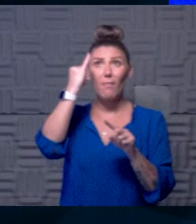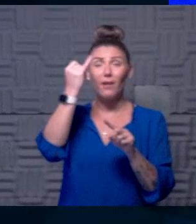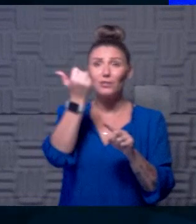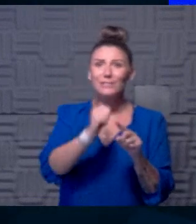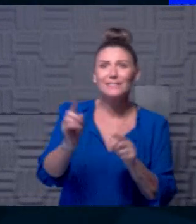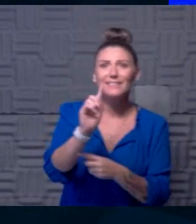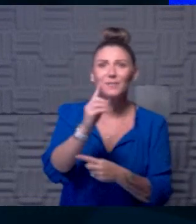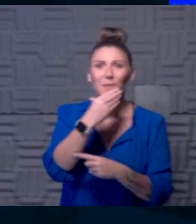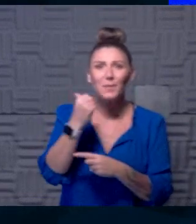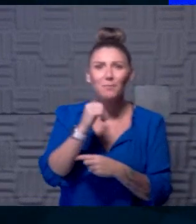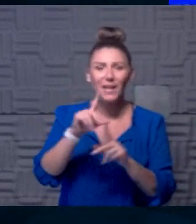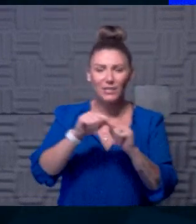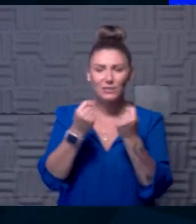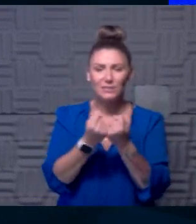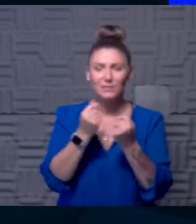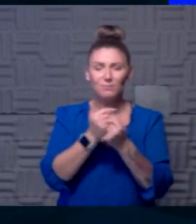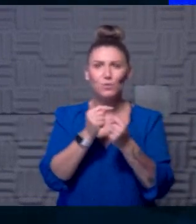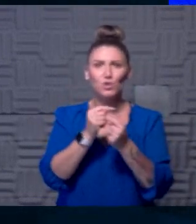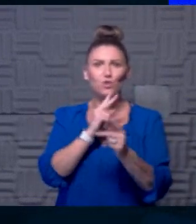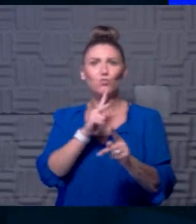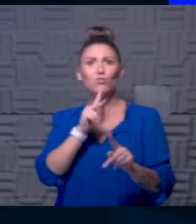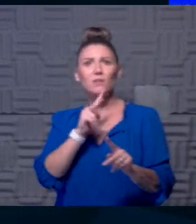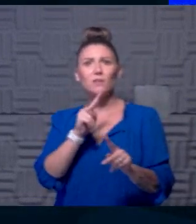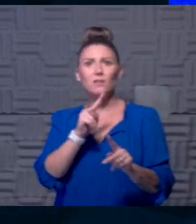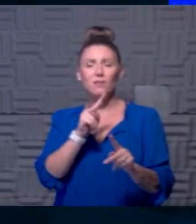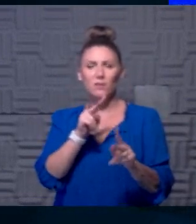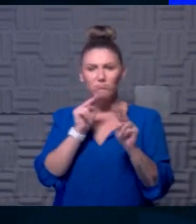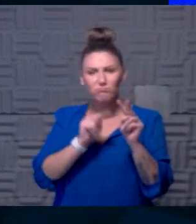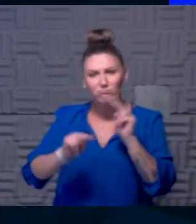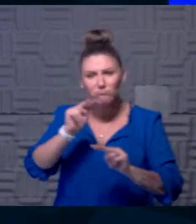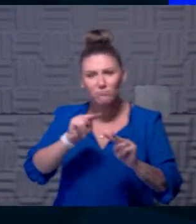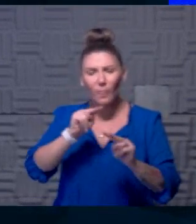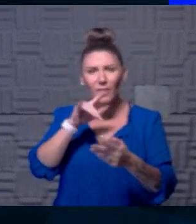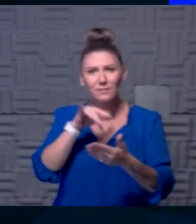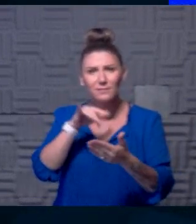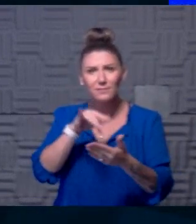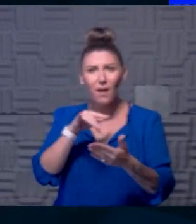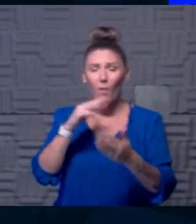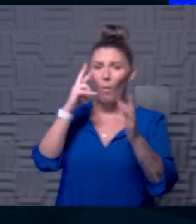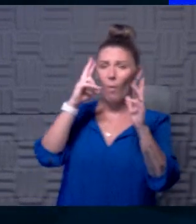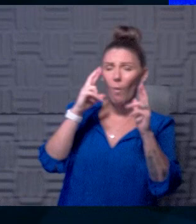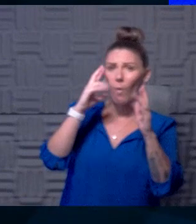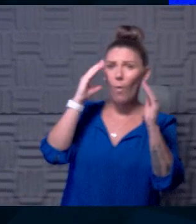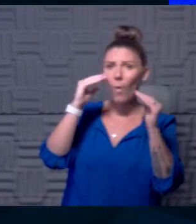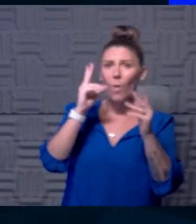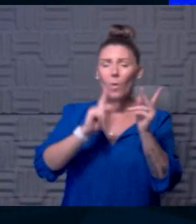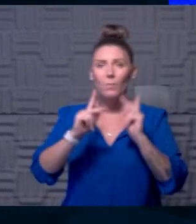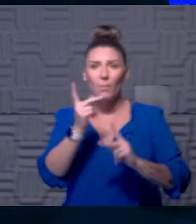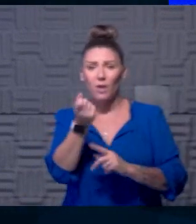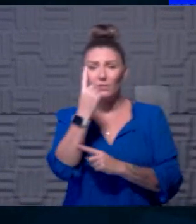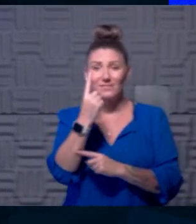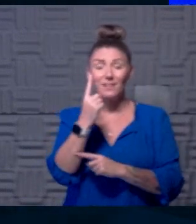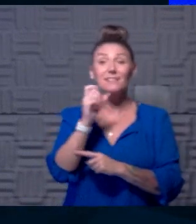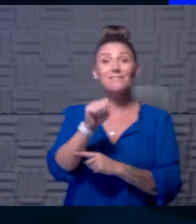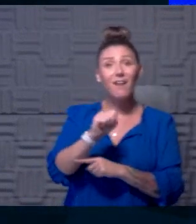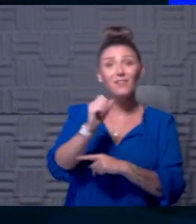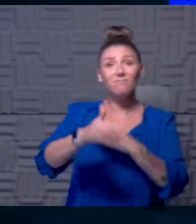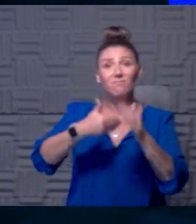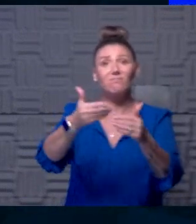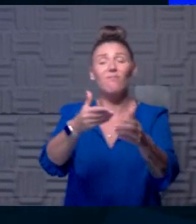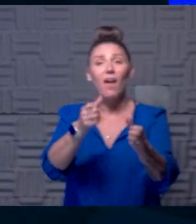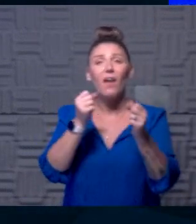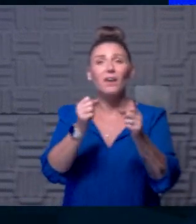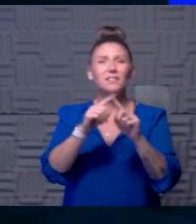be able to oversee a study like this. So I hope people understand that even though this process is moving fast, it doesn't mean that we're